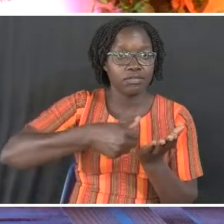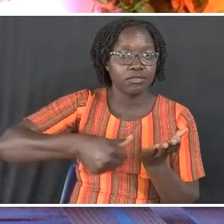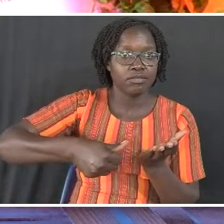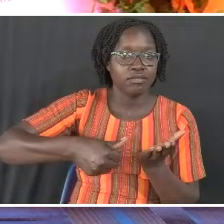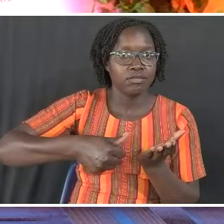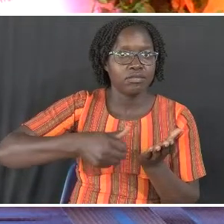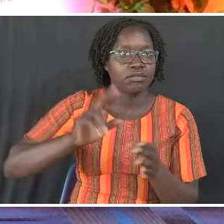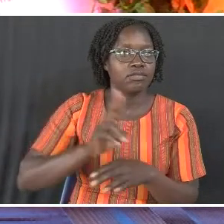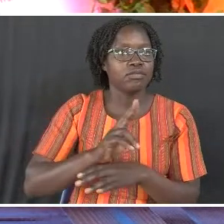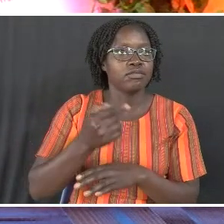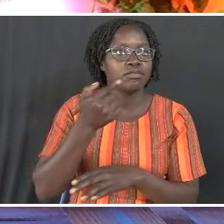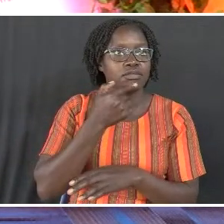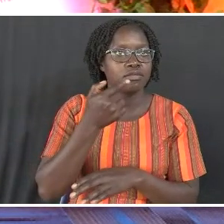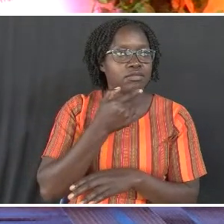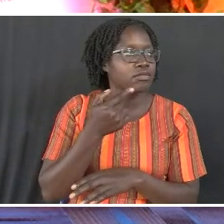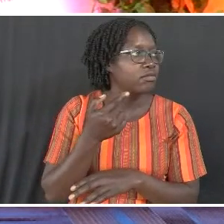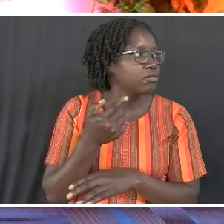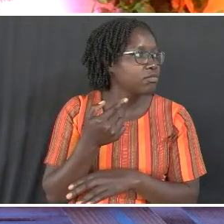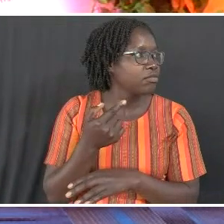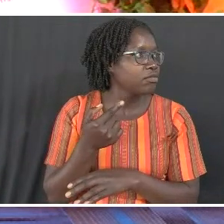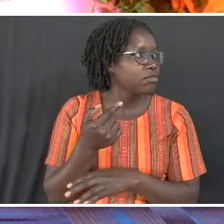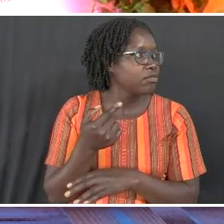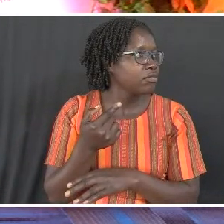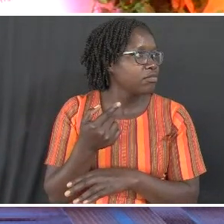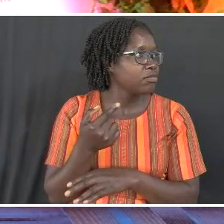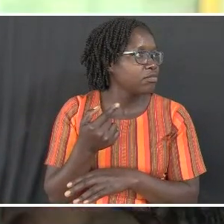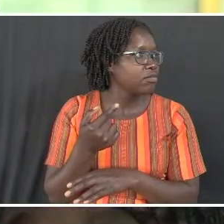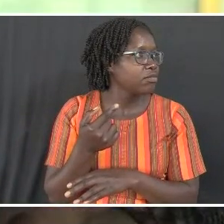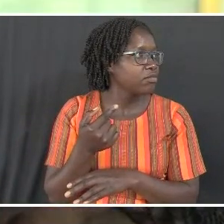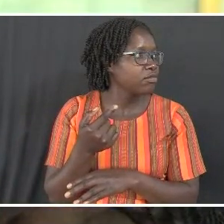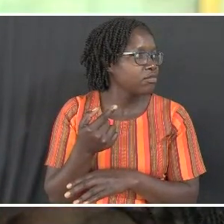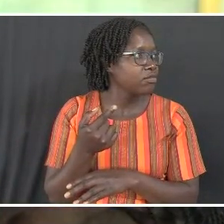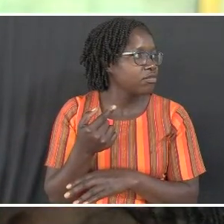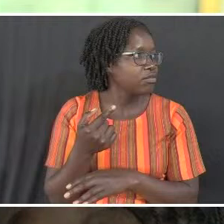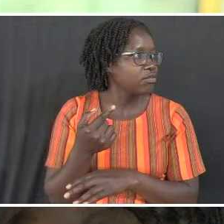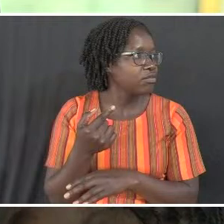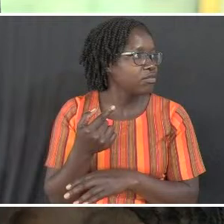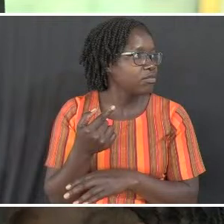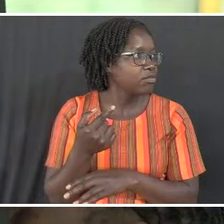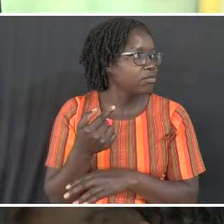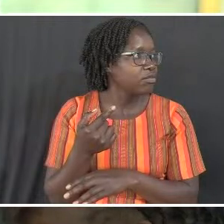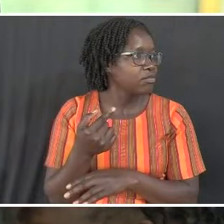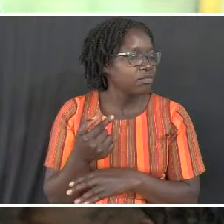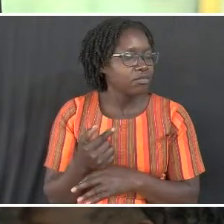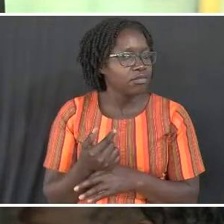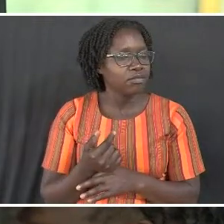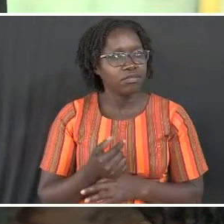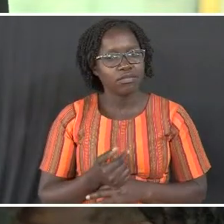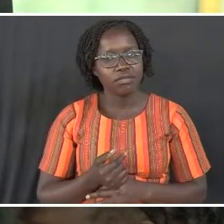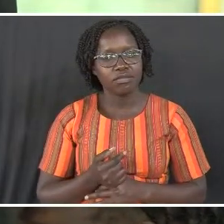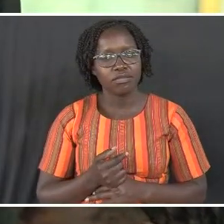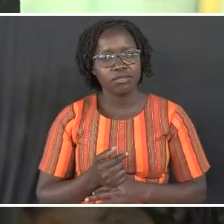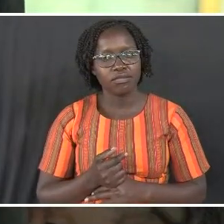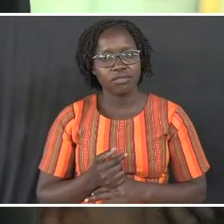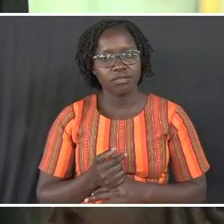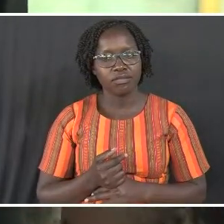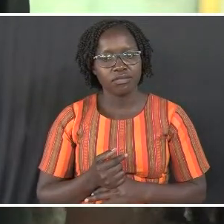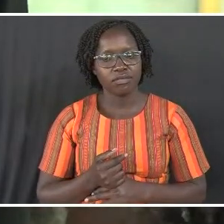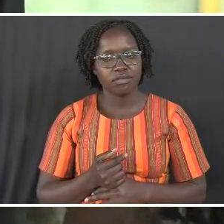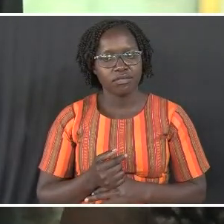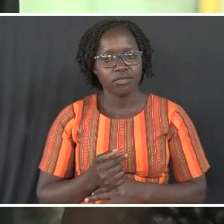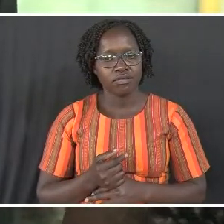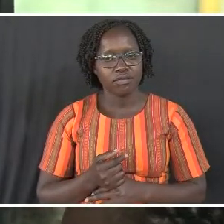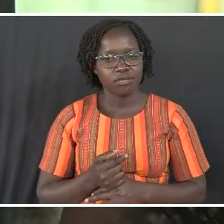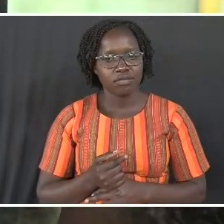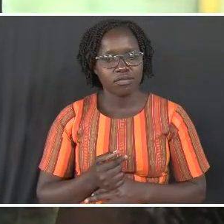to use? That's what you're asking. Yeah, that is recommended, because I just had that research that talking about fluoride toothpaste